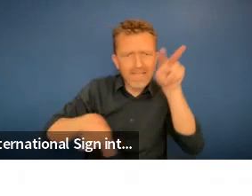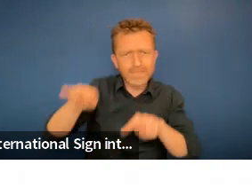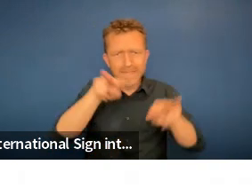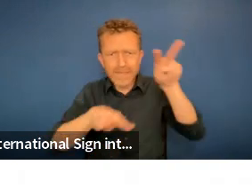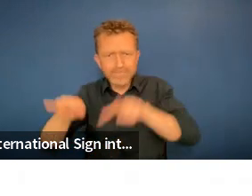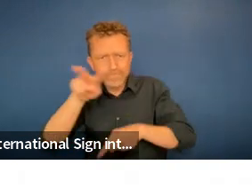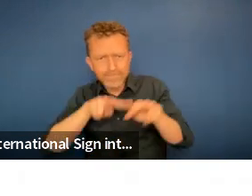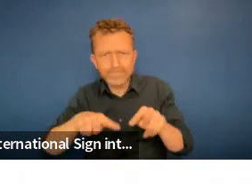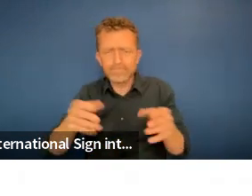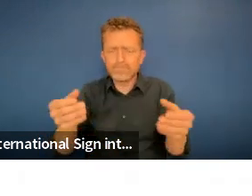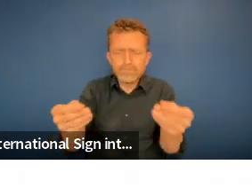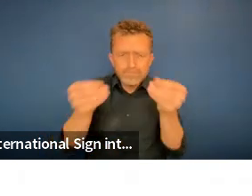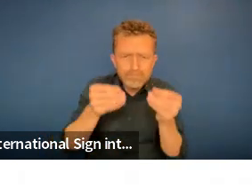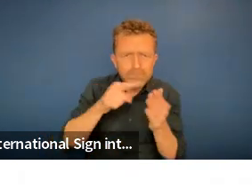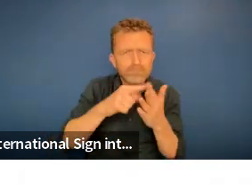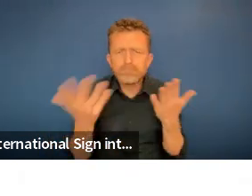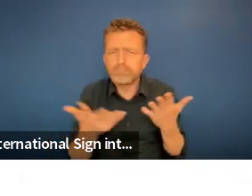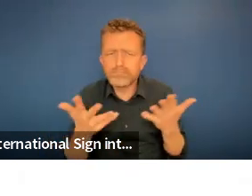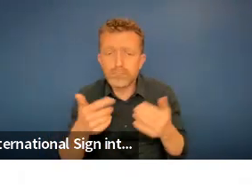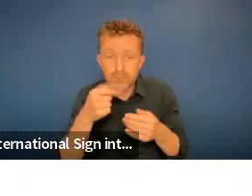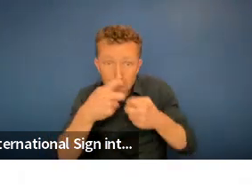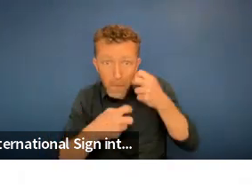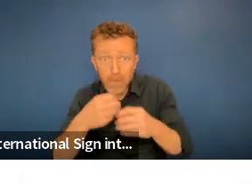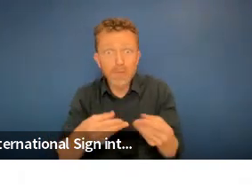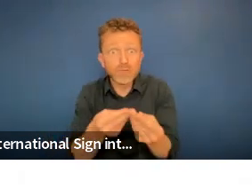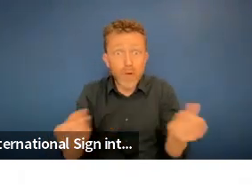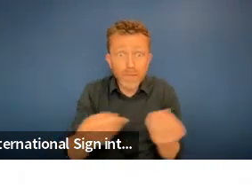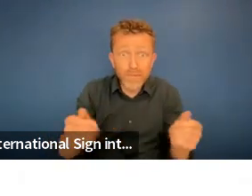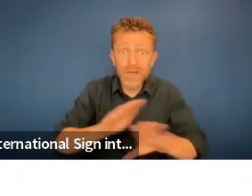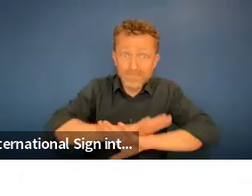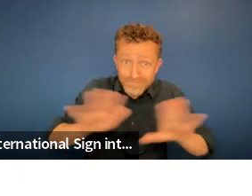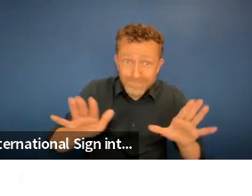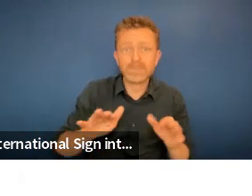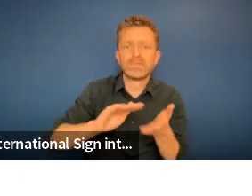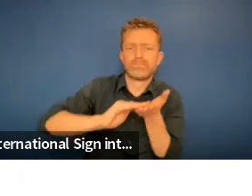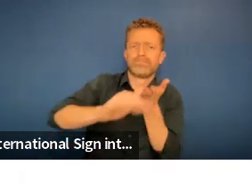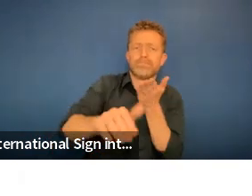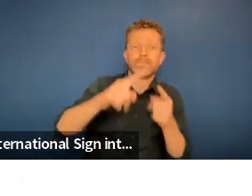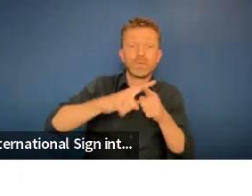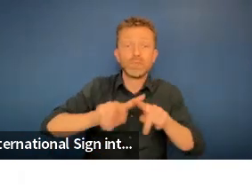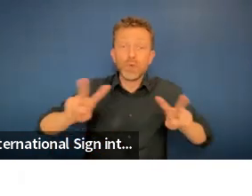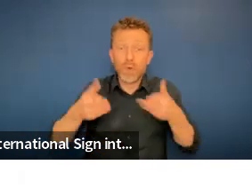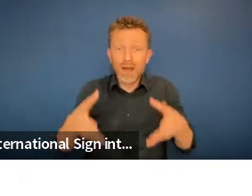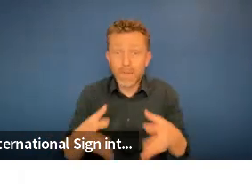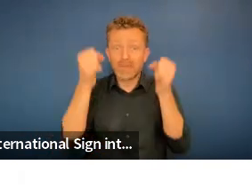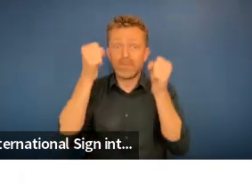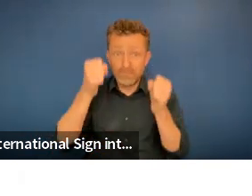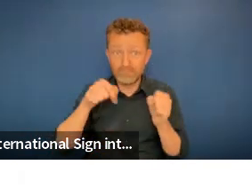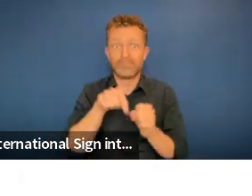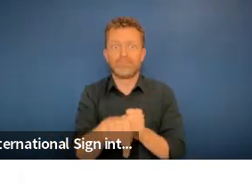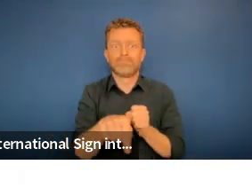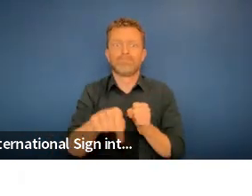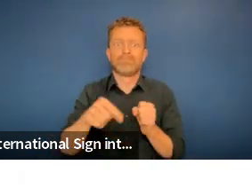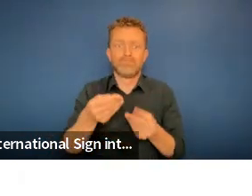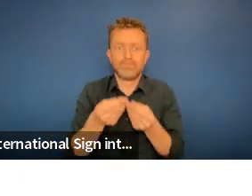warranted. 3 years after the development of ZMORPH, the corporation expanded the program to cover upper and